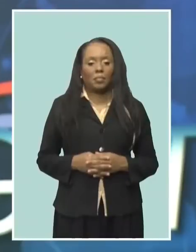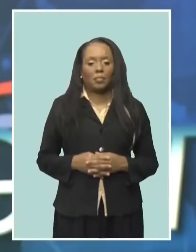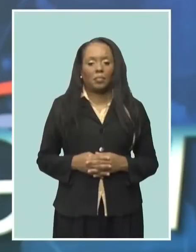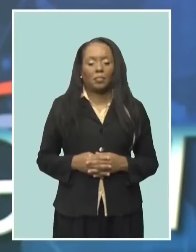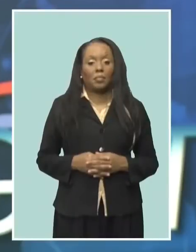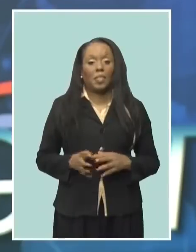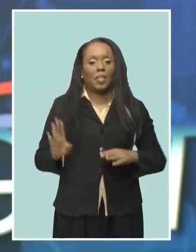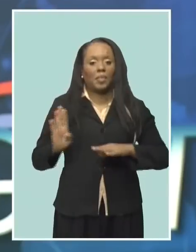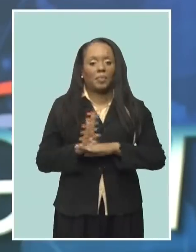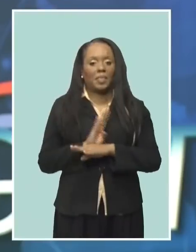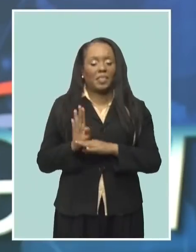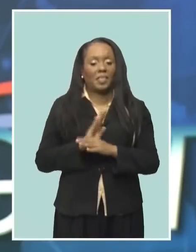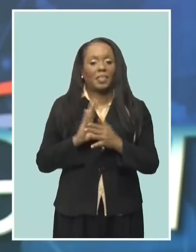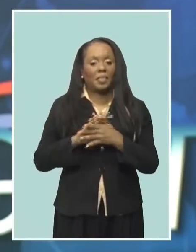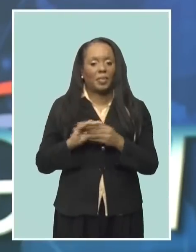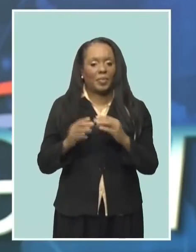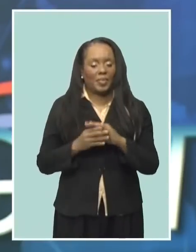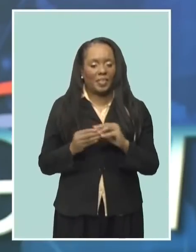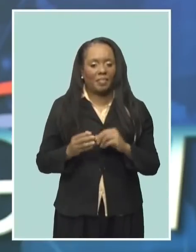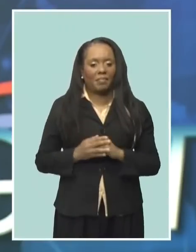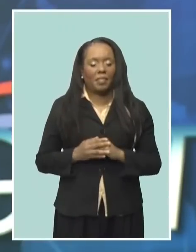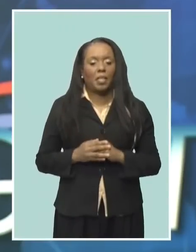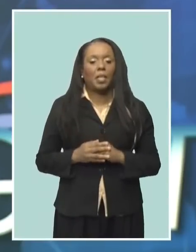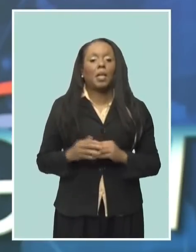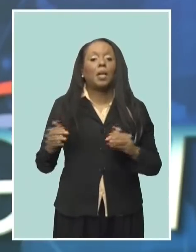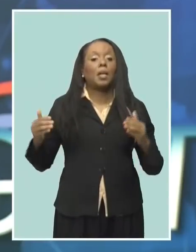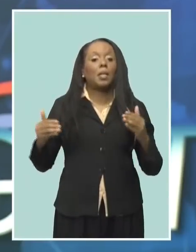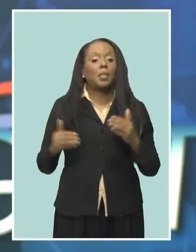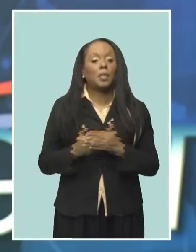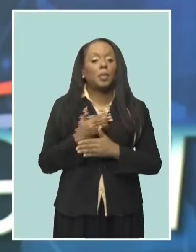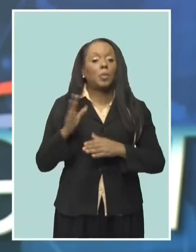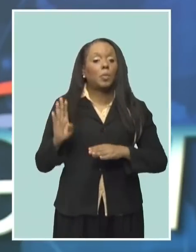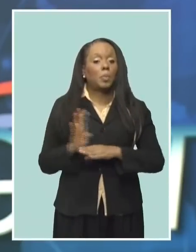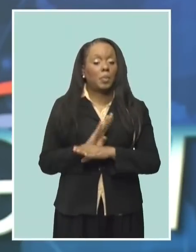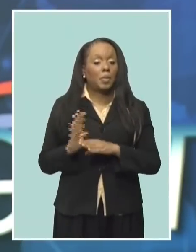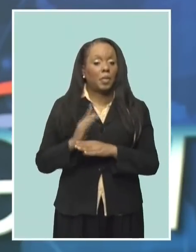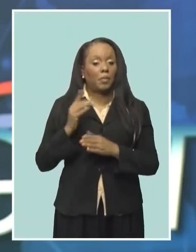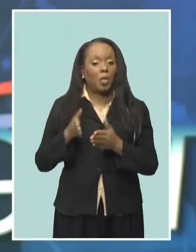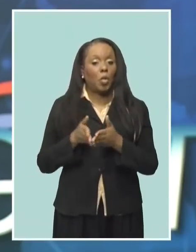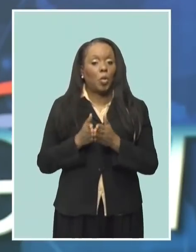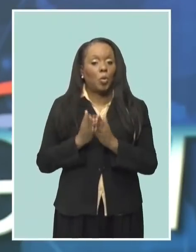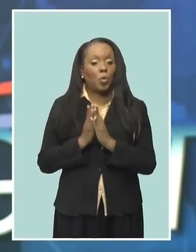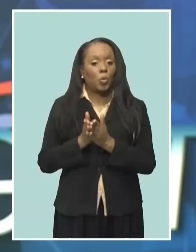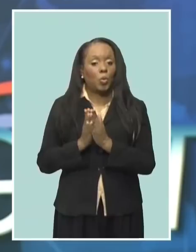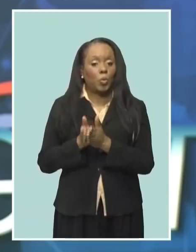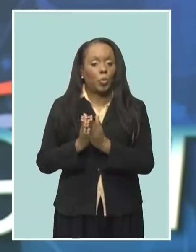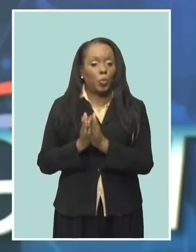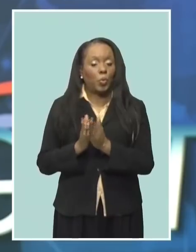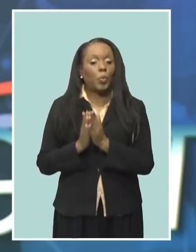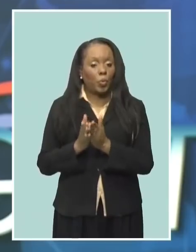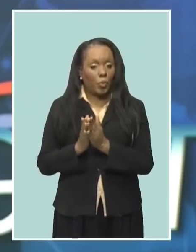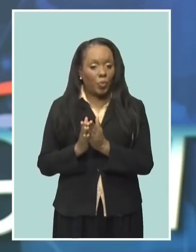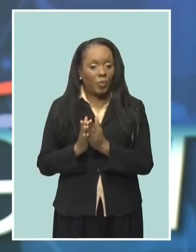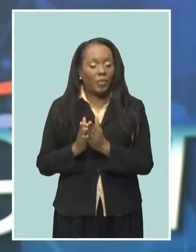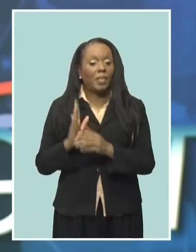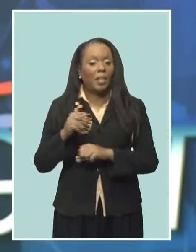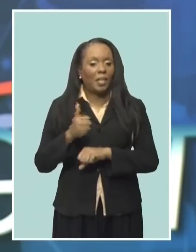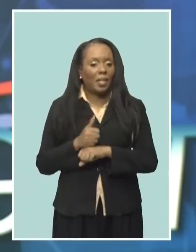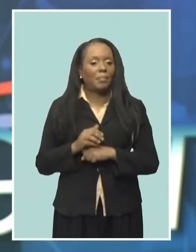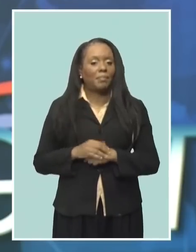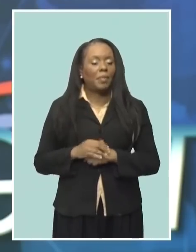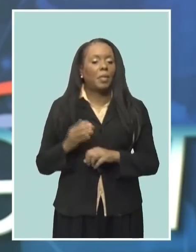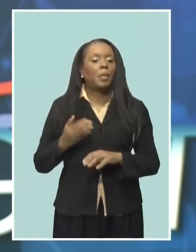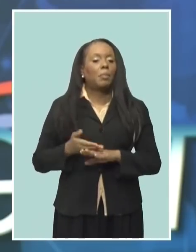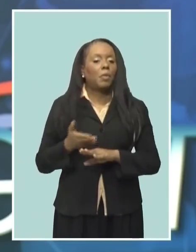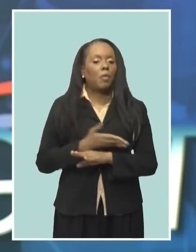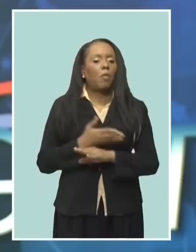Well, in business tonight, a new player in the coastal cruise business whose entry into the market was delayed by Hurricane Beryl